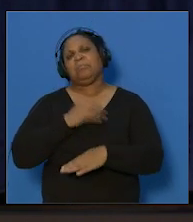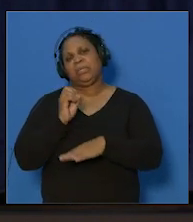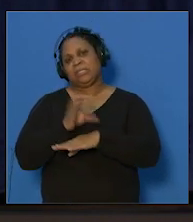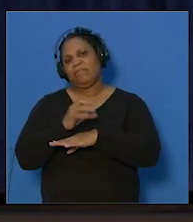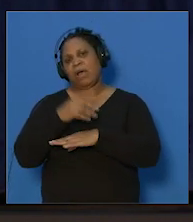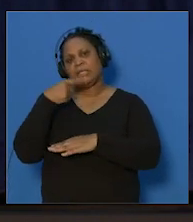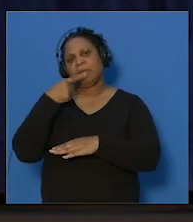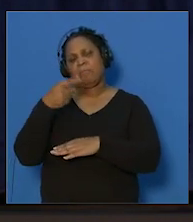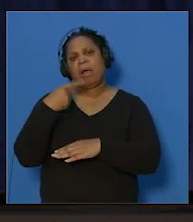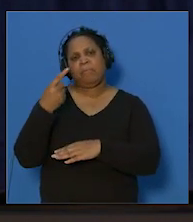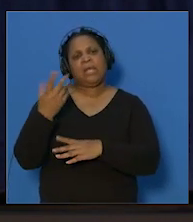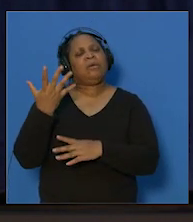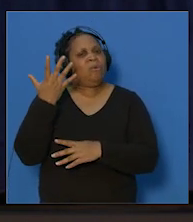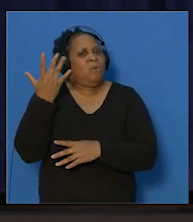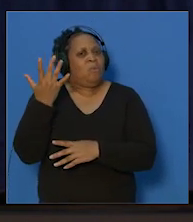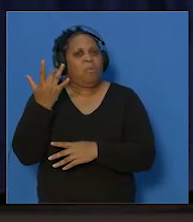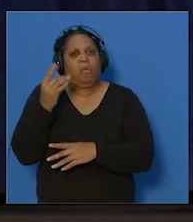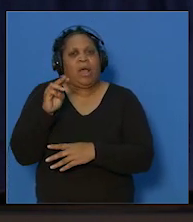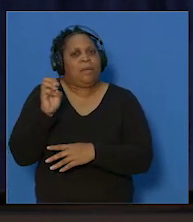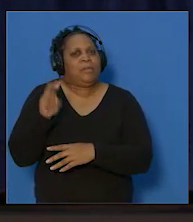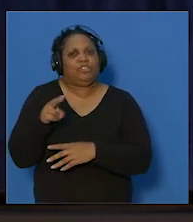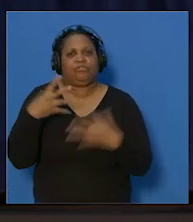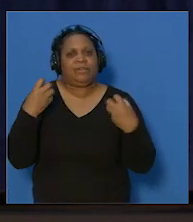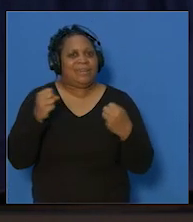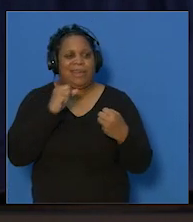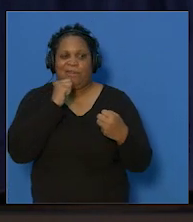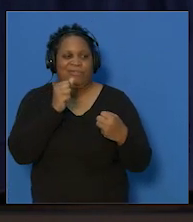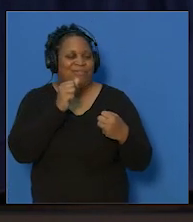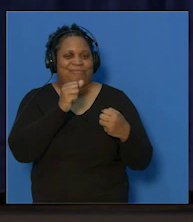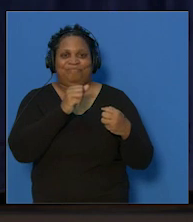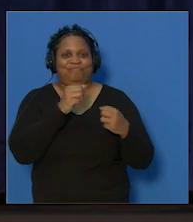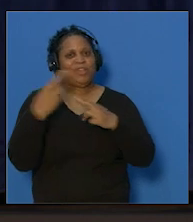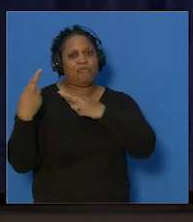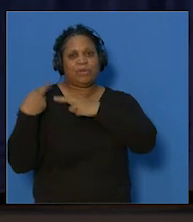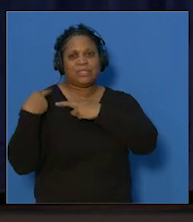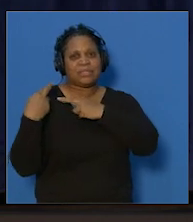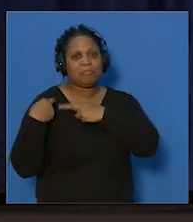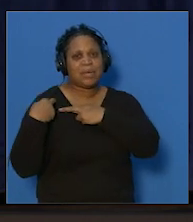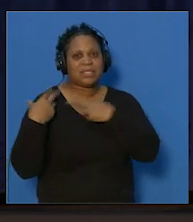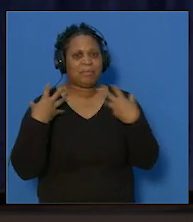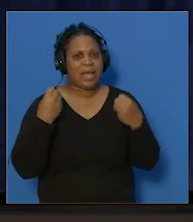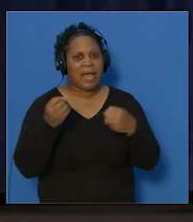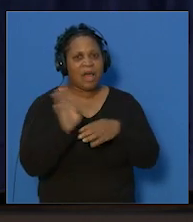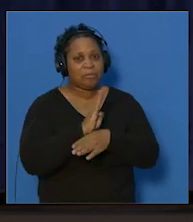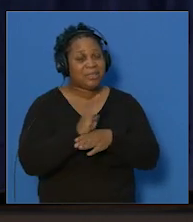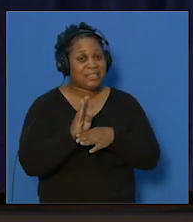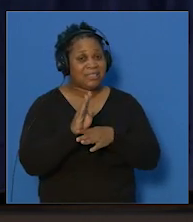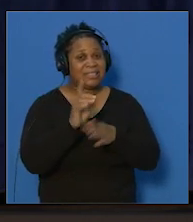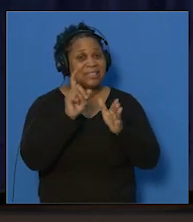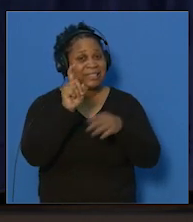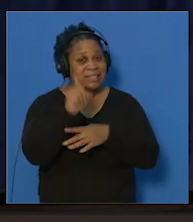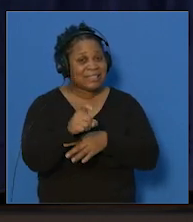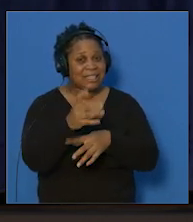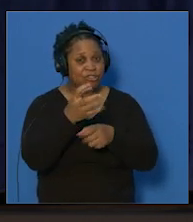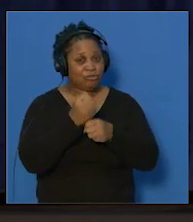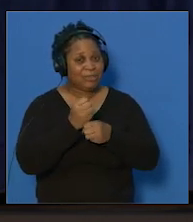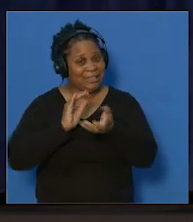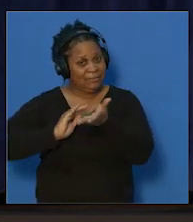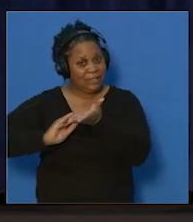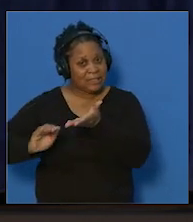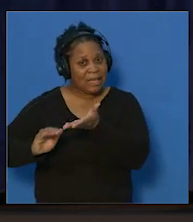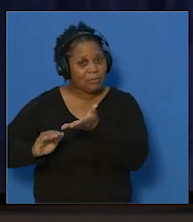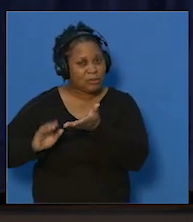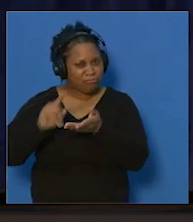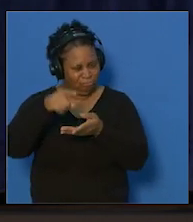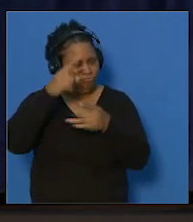public why the Ministry of Health isn't responsible for determining whether or not a health business is essential enough to receive an exemption? Would